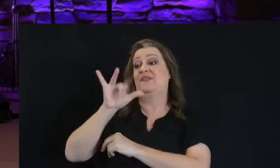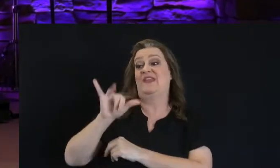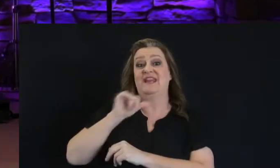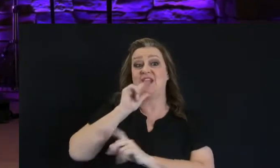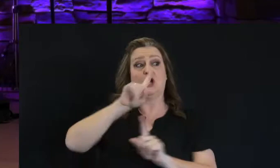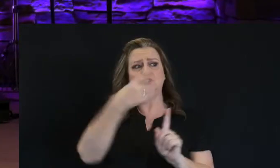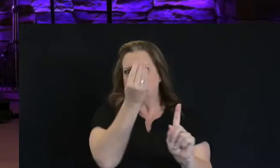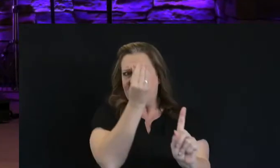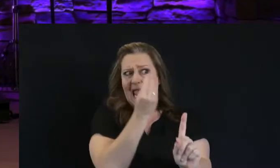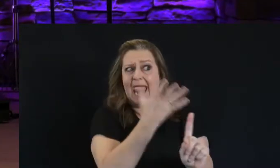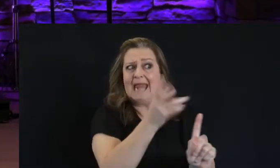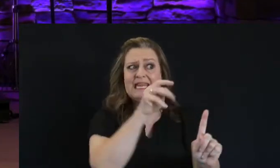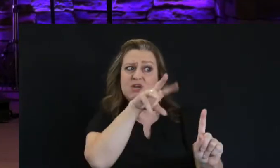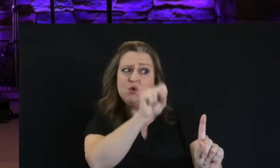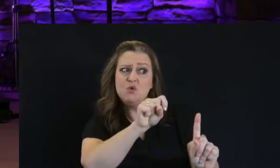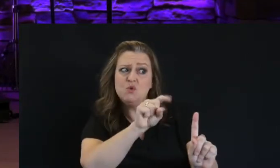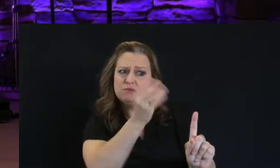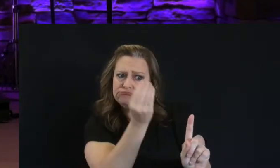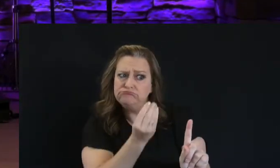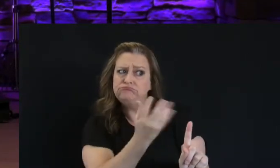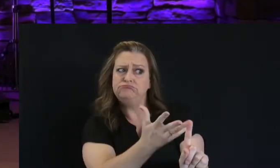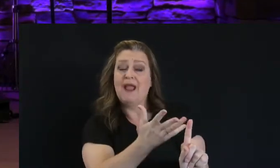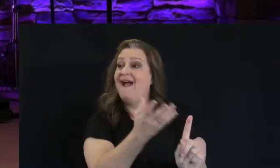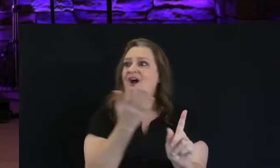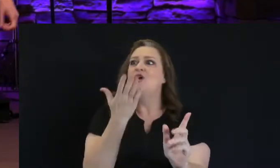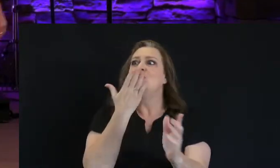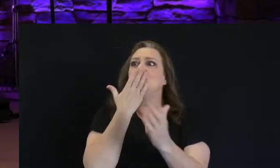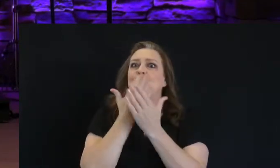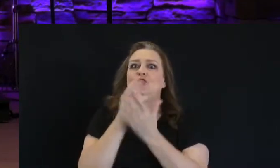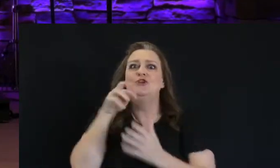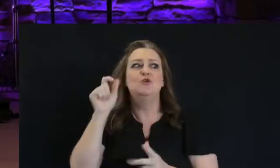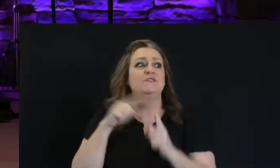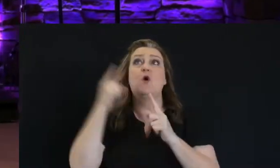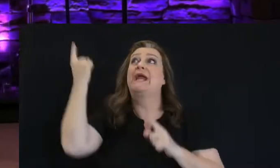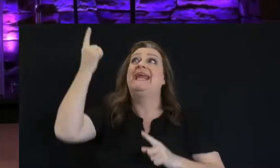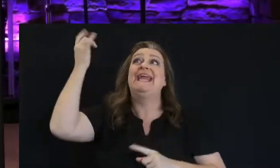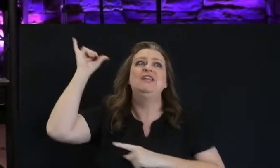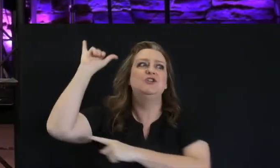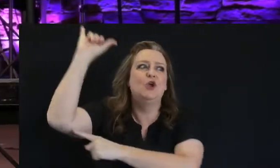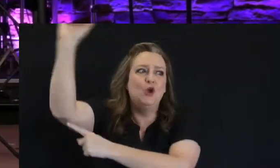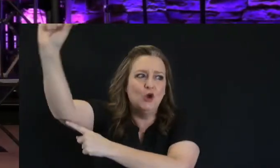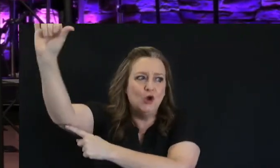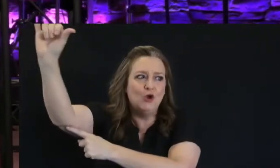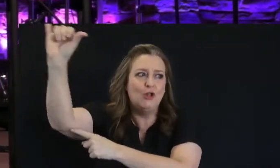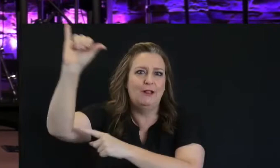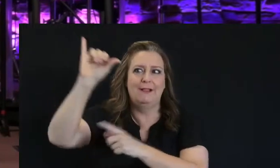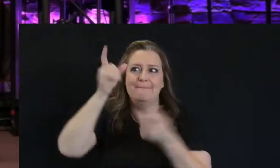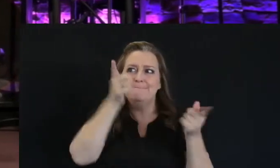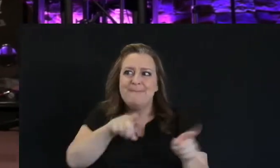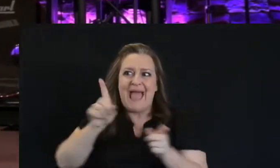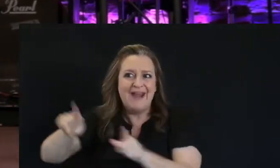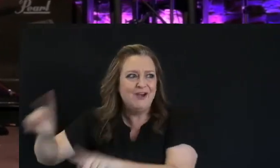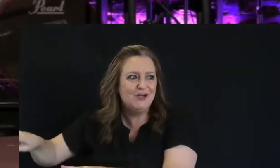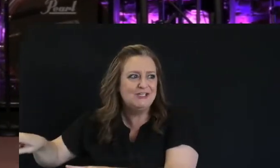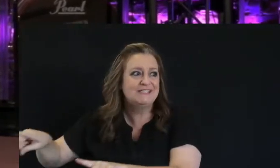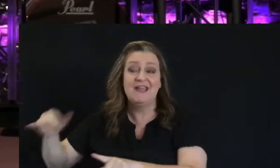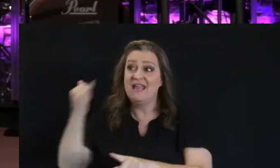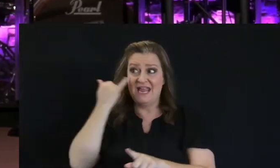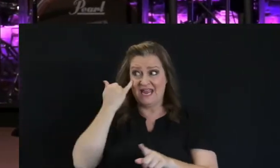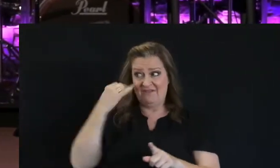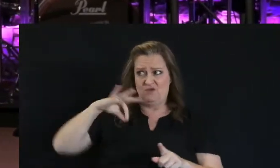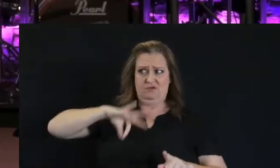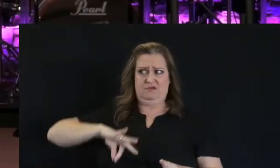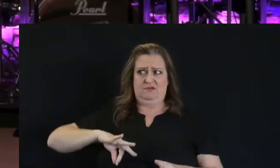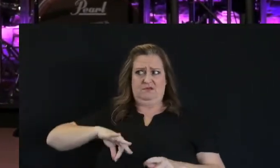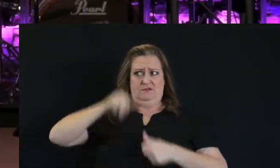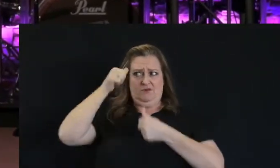isn't just bringing any kind of news to Paul. He's bringing good news of eternal matters. He's bringing good news of eternal matters. And if you get nothing from my message today, I